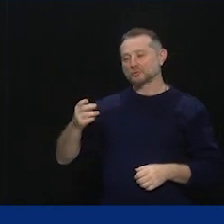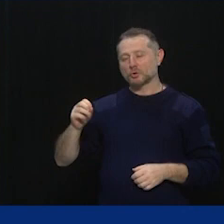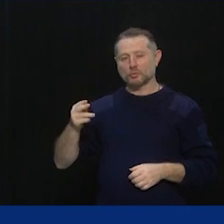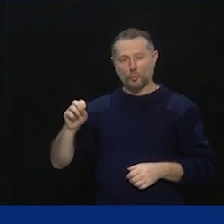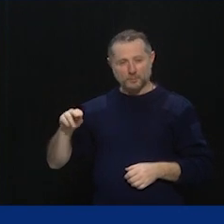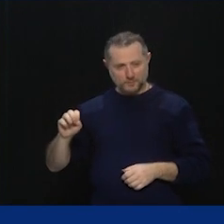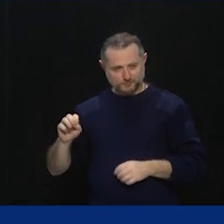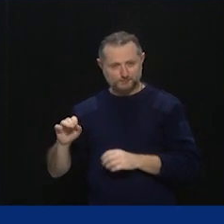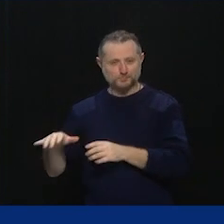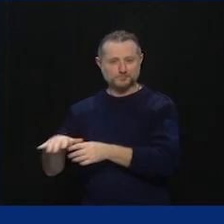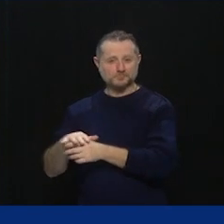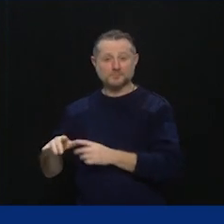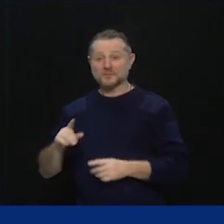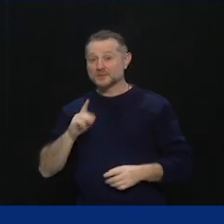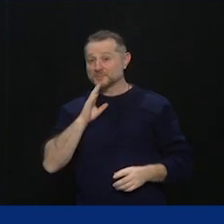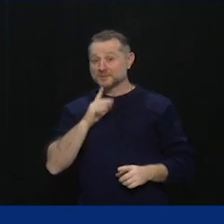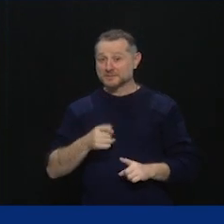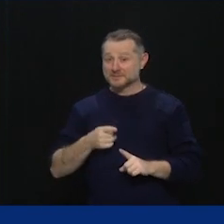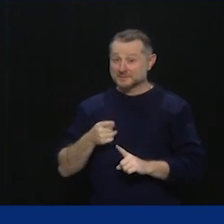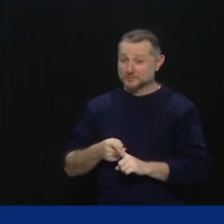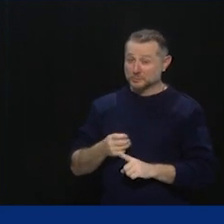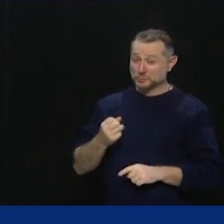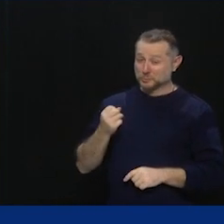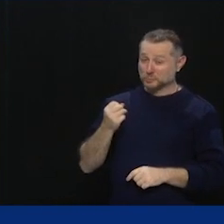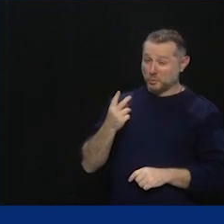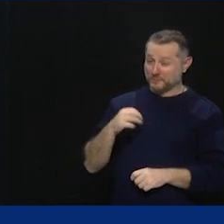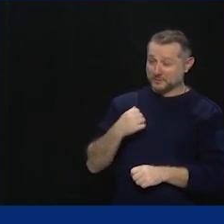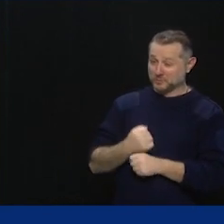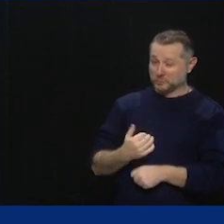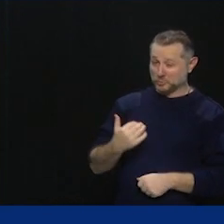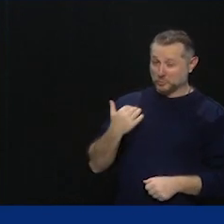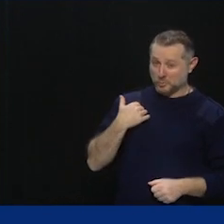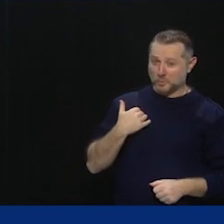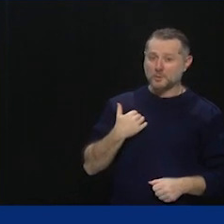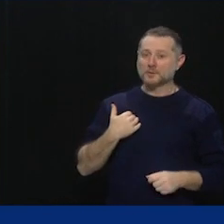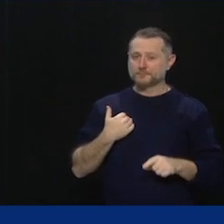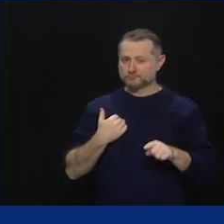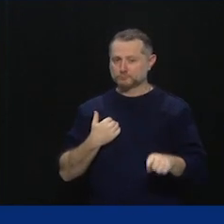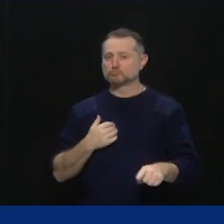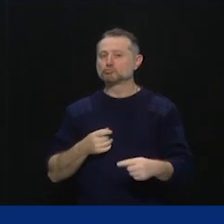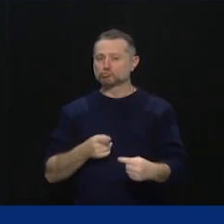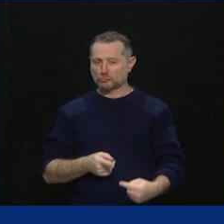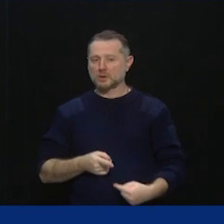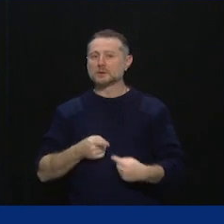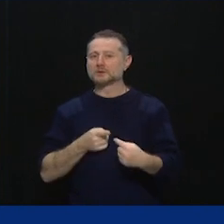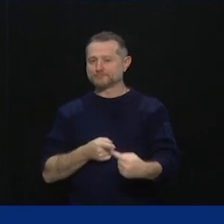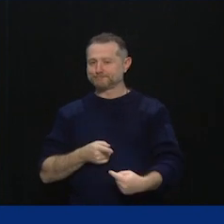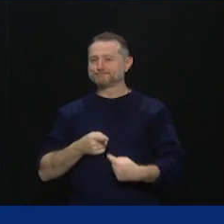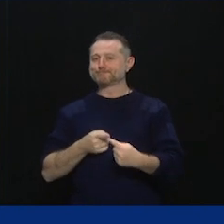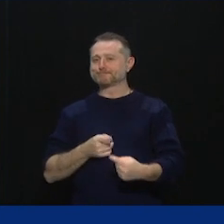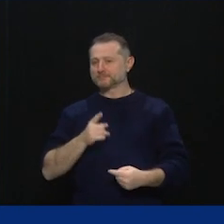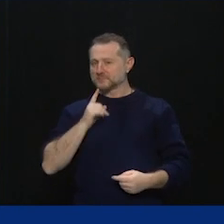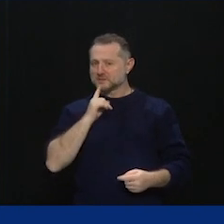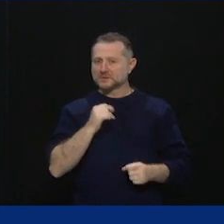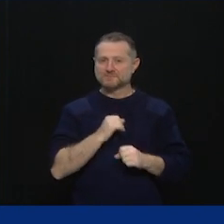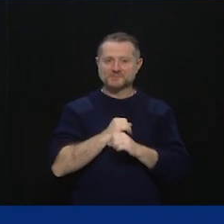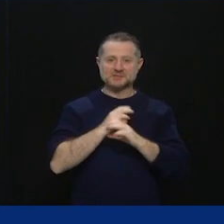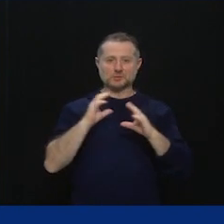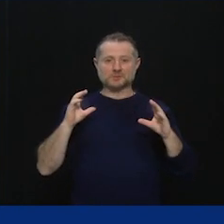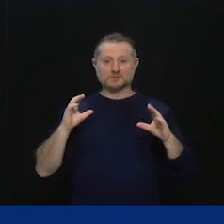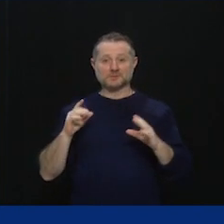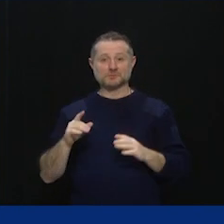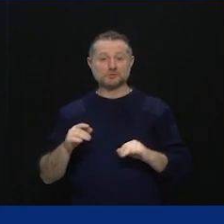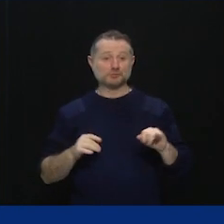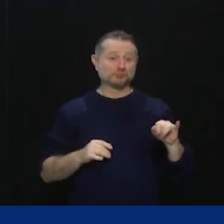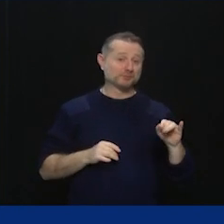ago, Patchogue was struggling. And there was a vision of Jim and Bob, and they invested in the village of